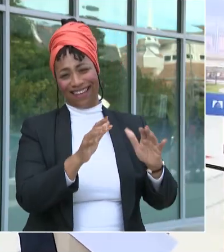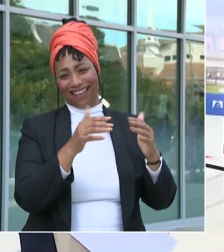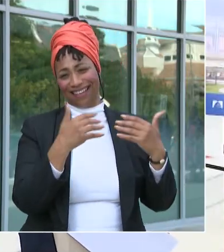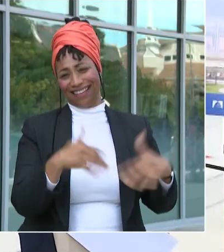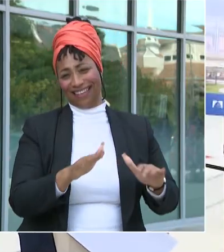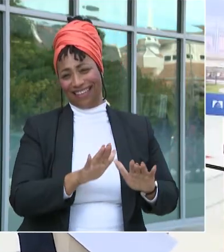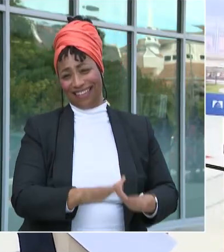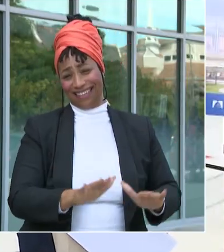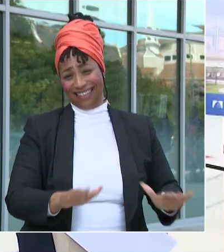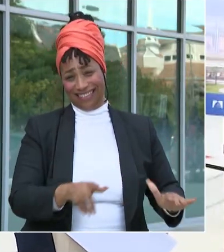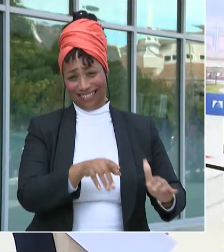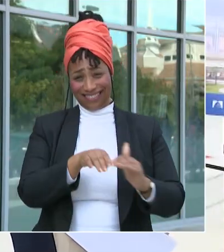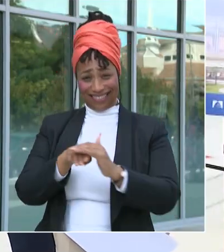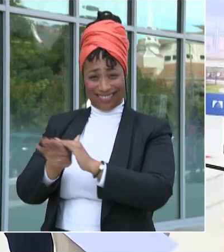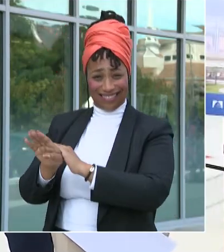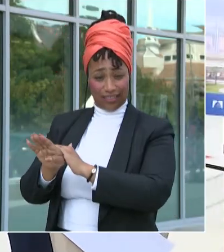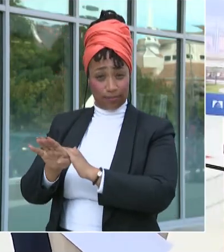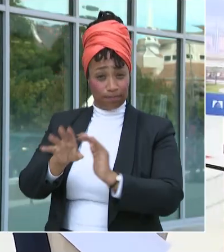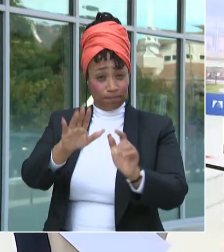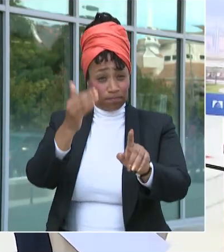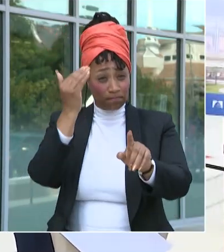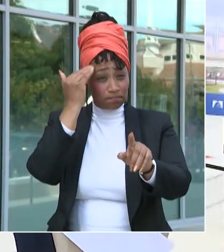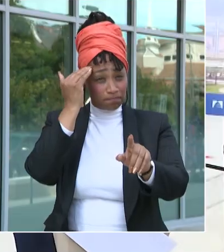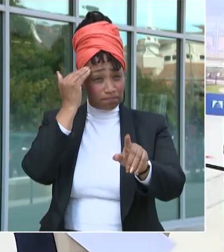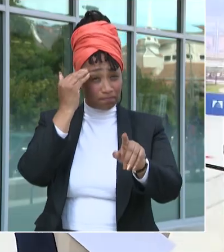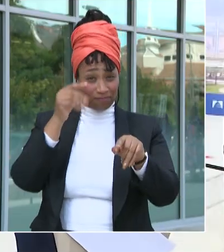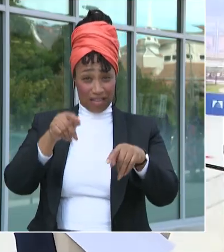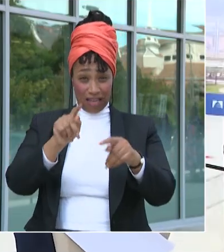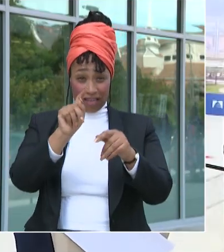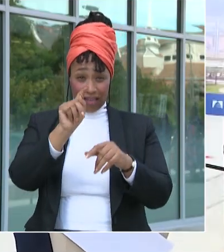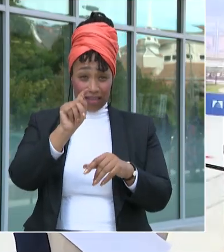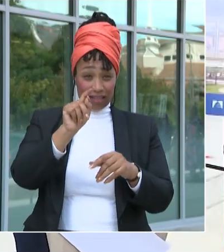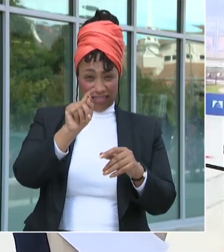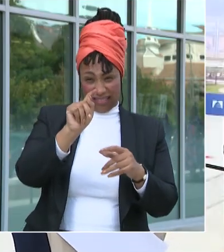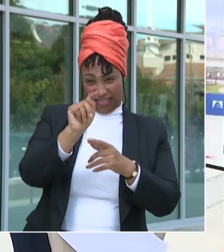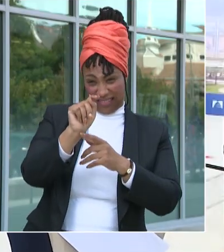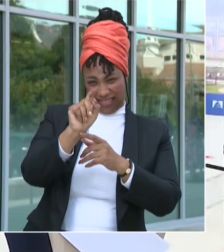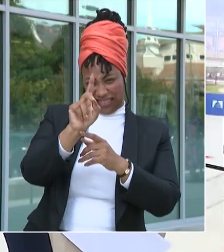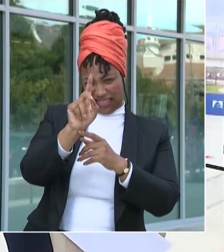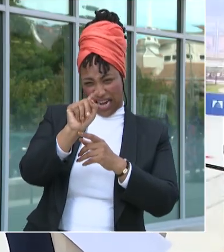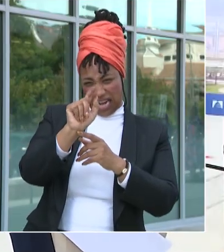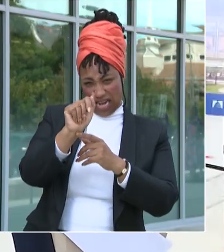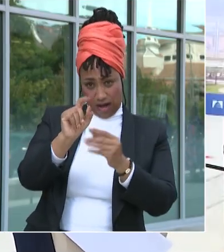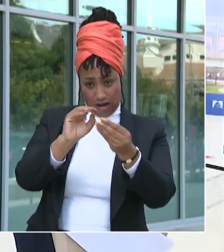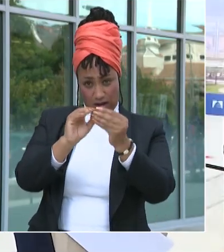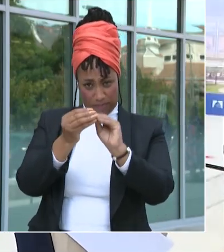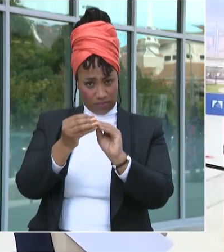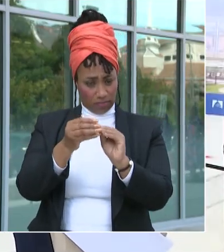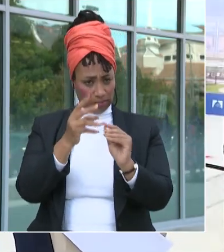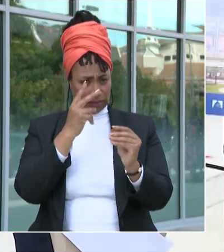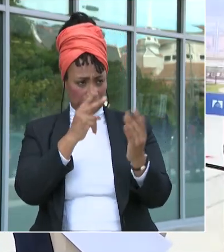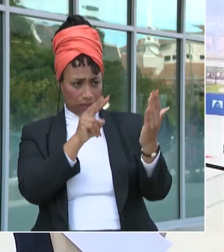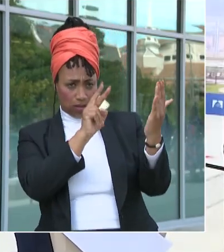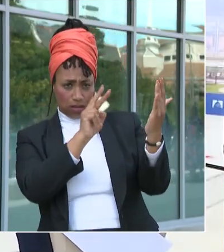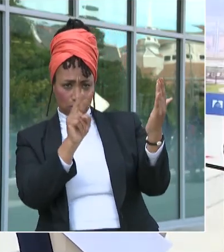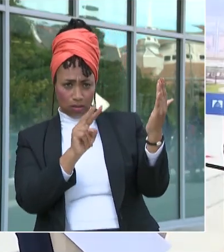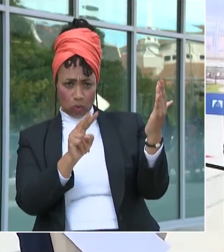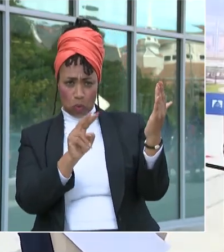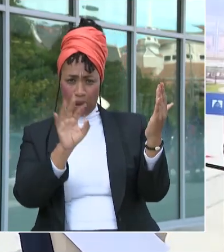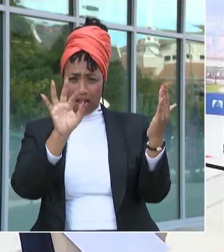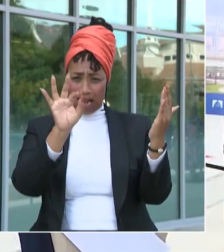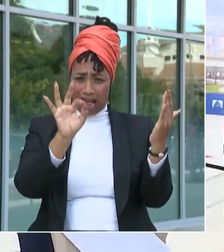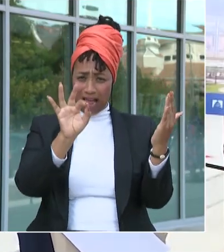data shows that 95% of our city's 4-year-olds are enrolled in pre-K,